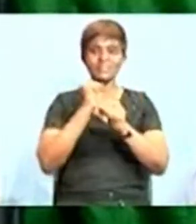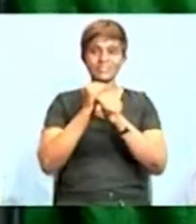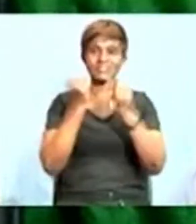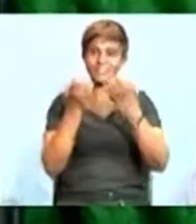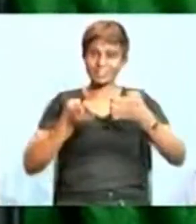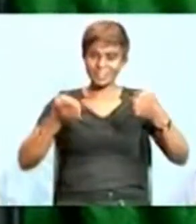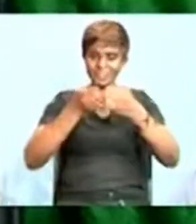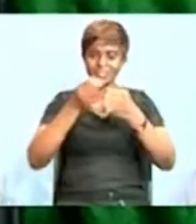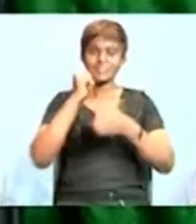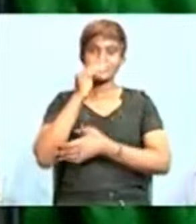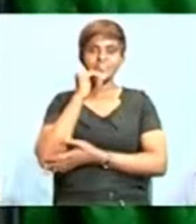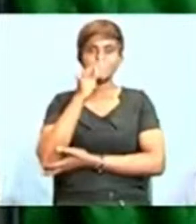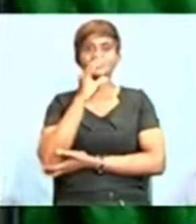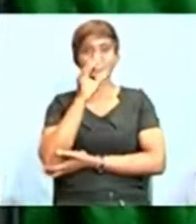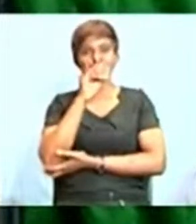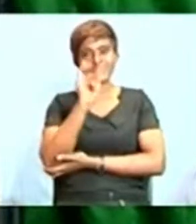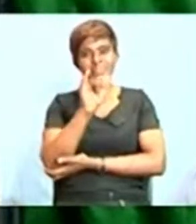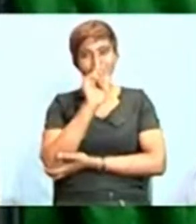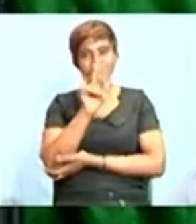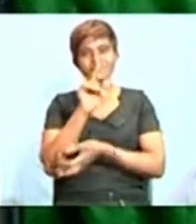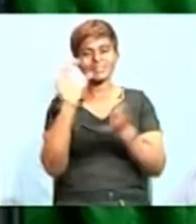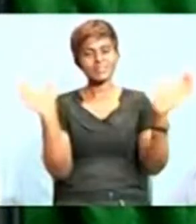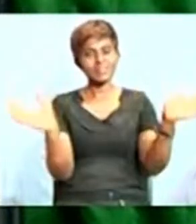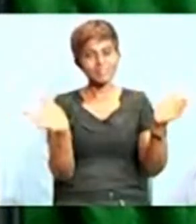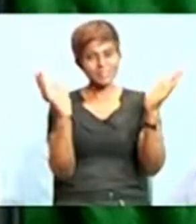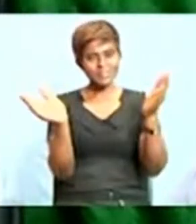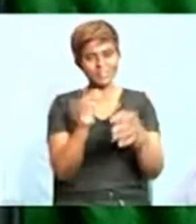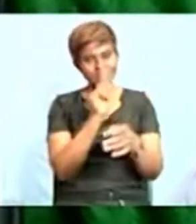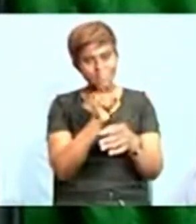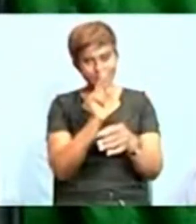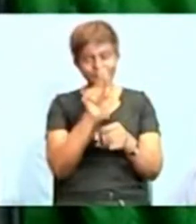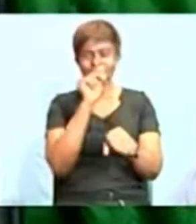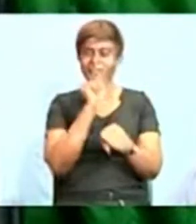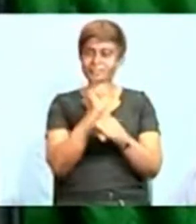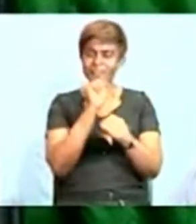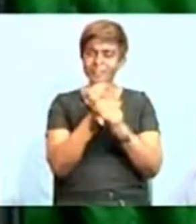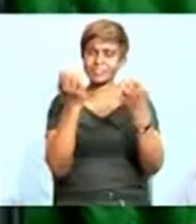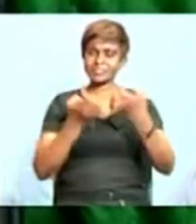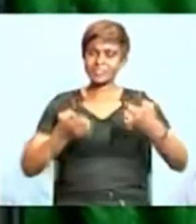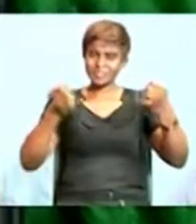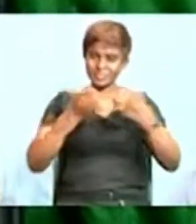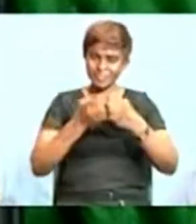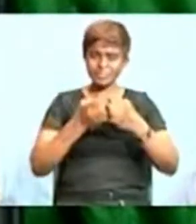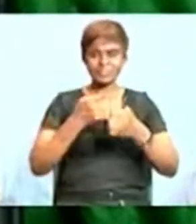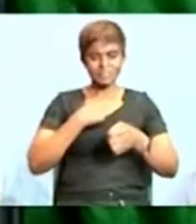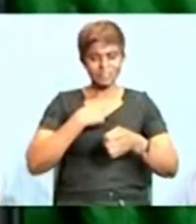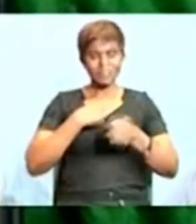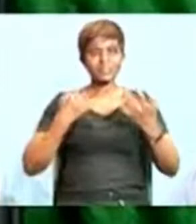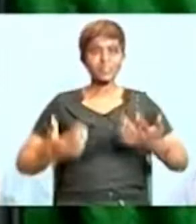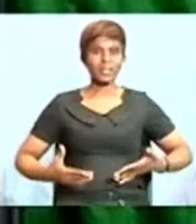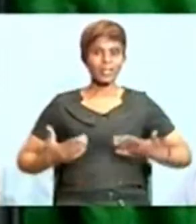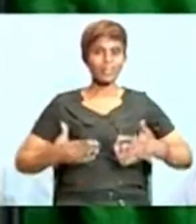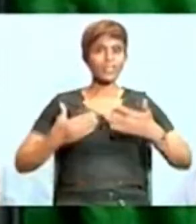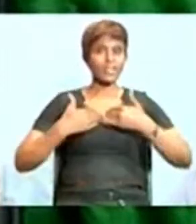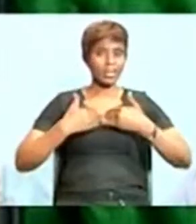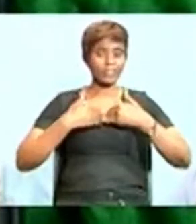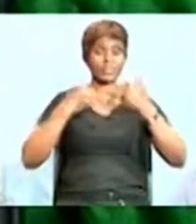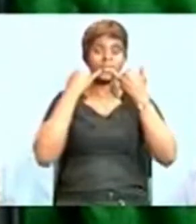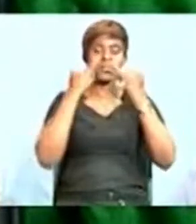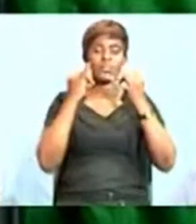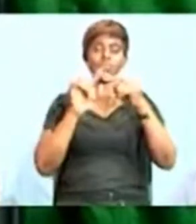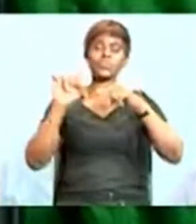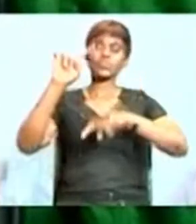Ladies and gentlemen, to enhance this kind of working environment, I am pleased to inform you that